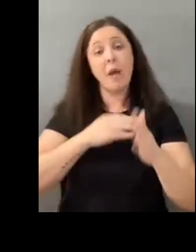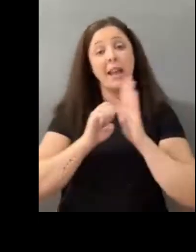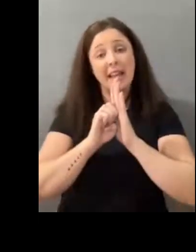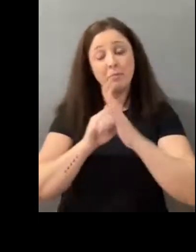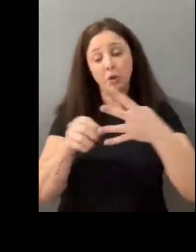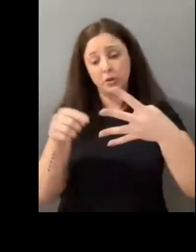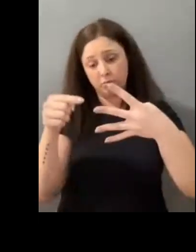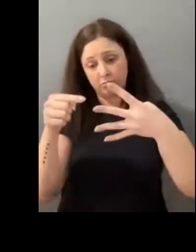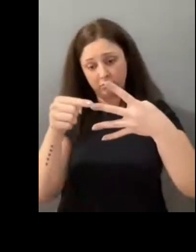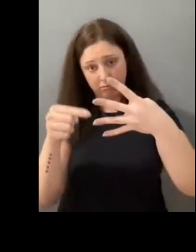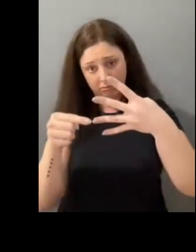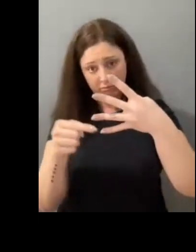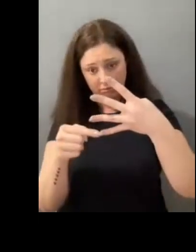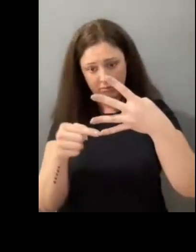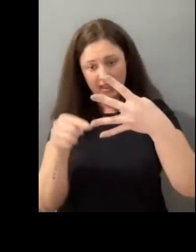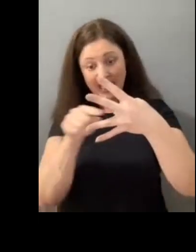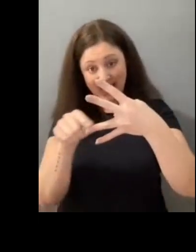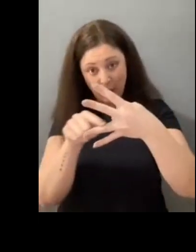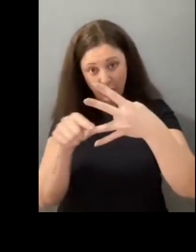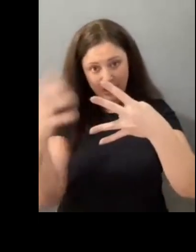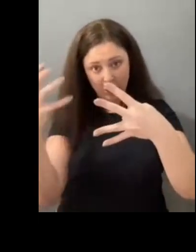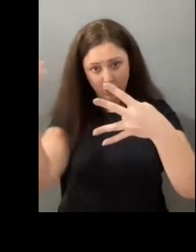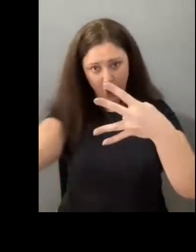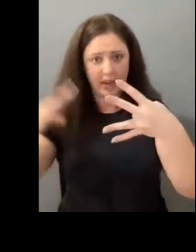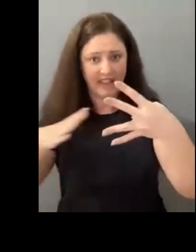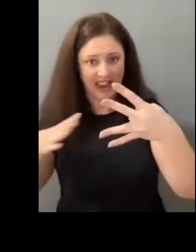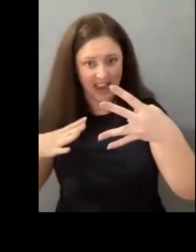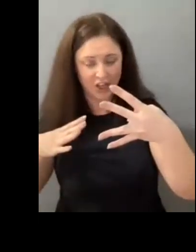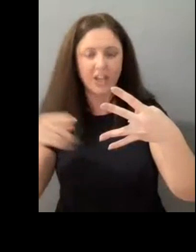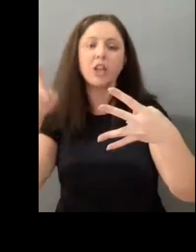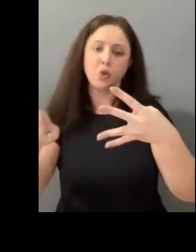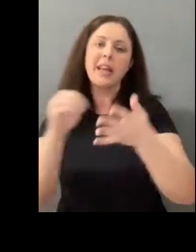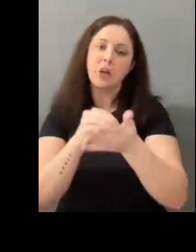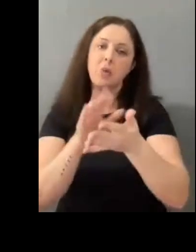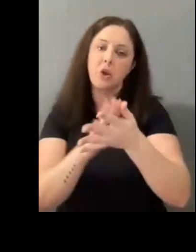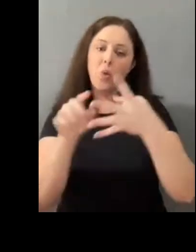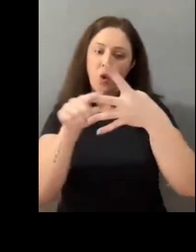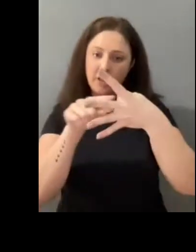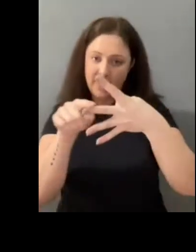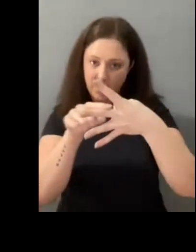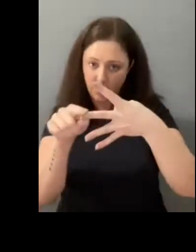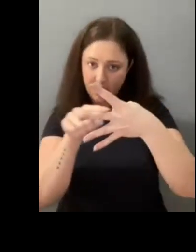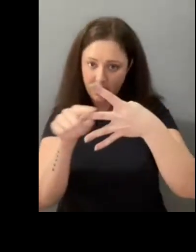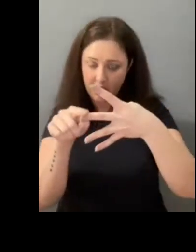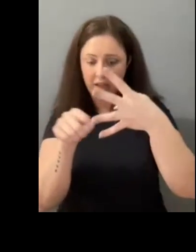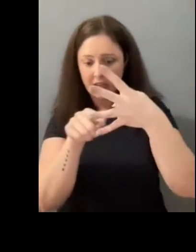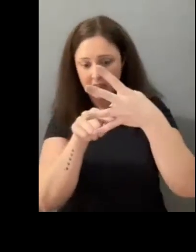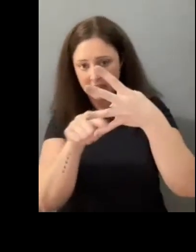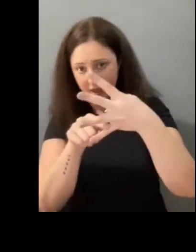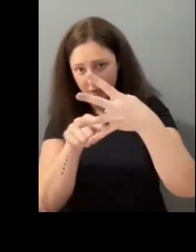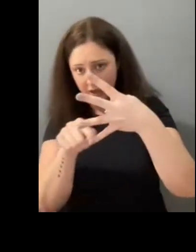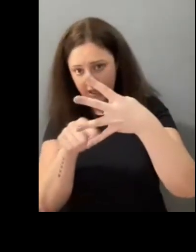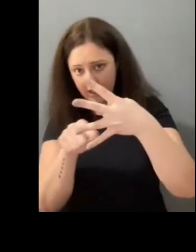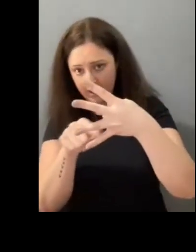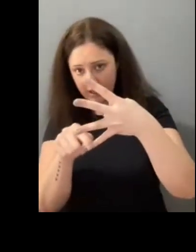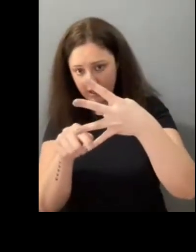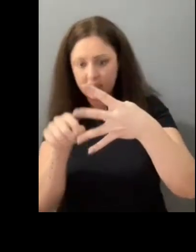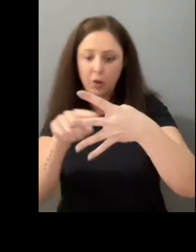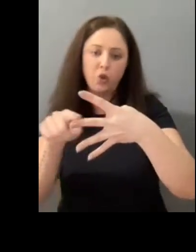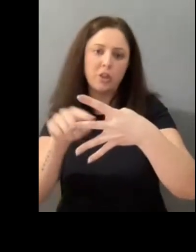that middle week of the 3-week time study period, we would ask that you record your time beginning next week during that first week of the time